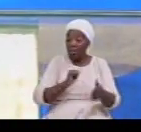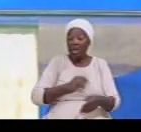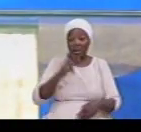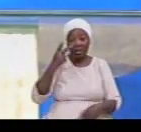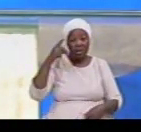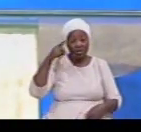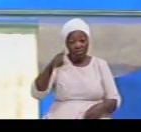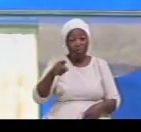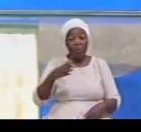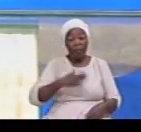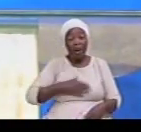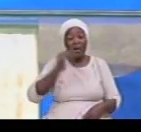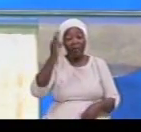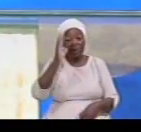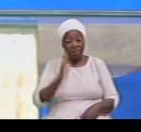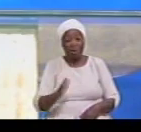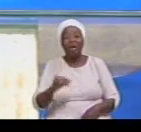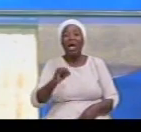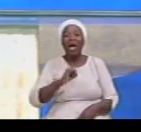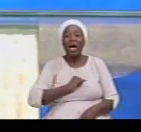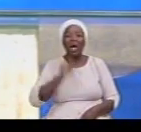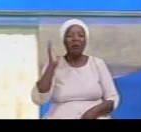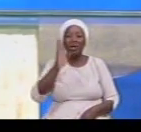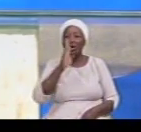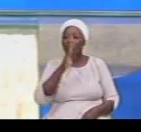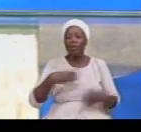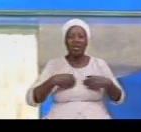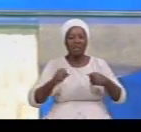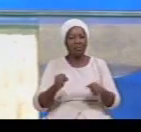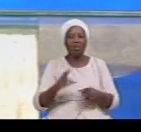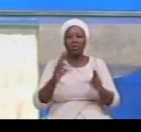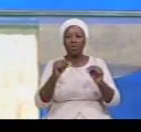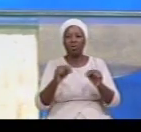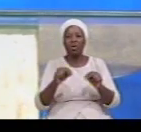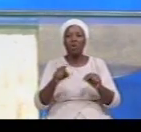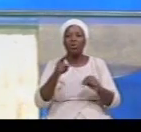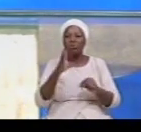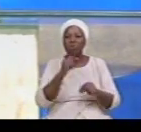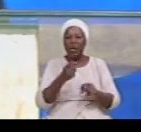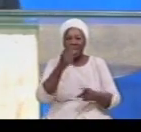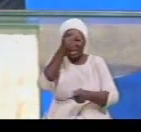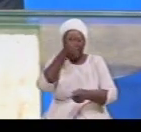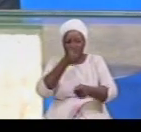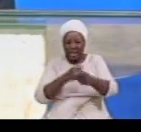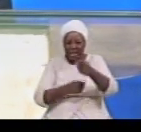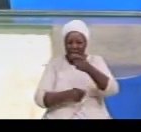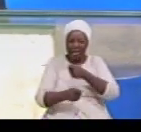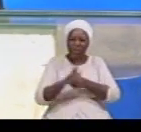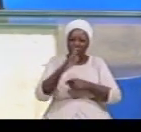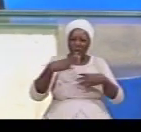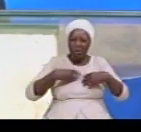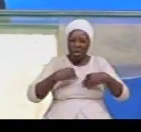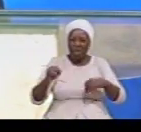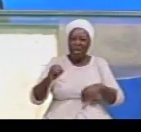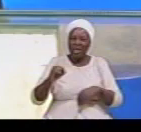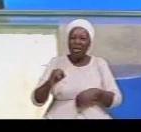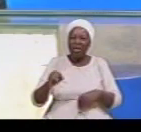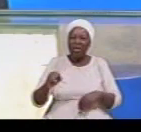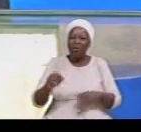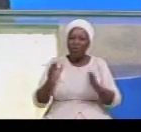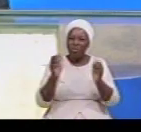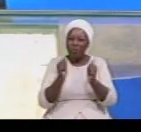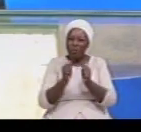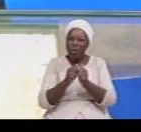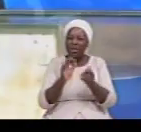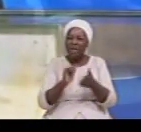I'll be healed. You're misplacing your healing. Once you see Christ,